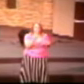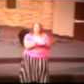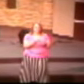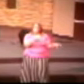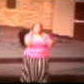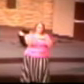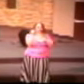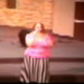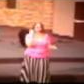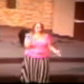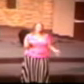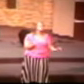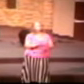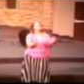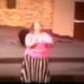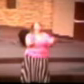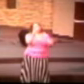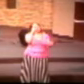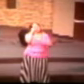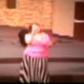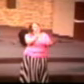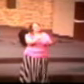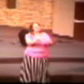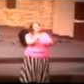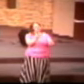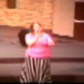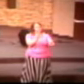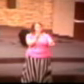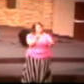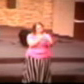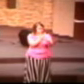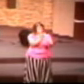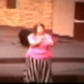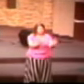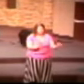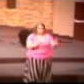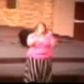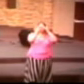we can go eat. Look, I know how you think, but just follow along with me, okay?